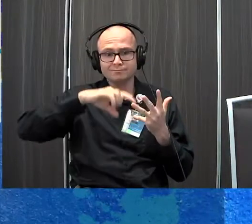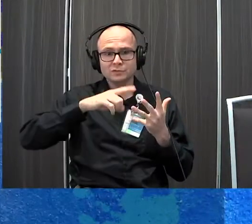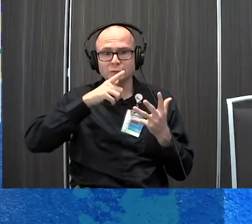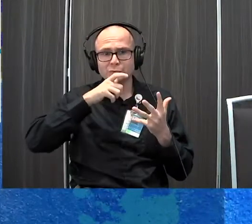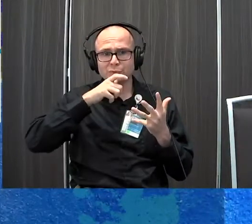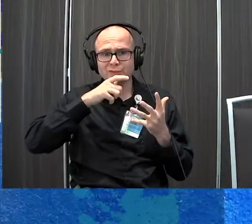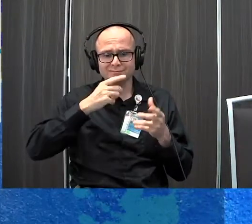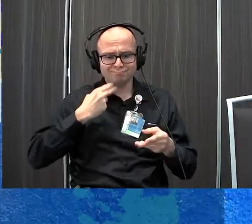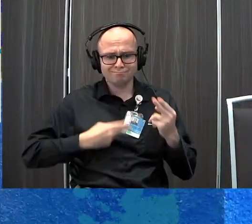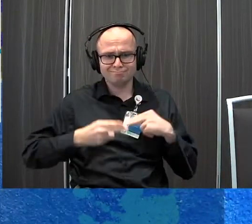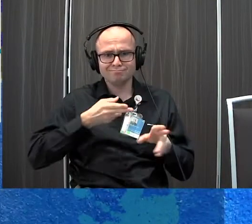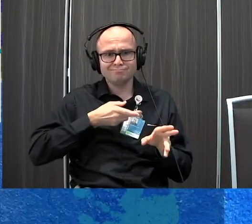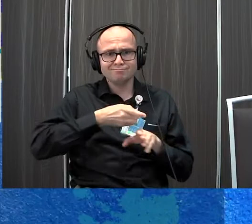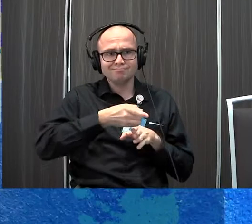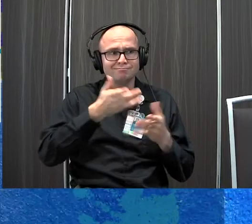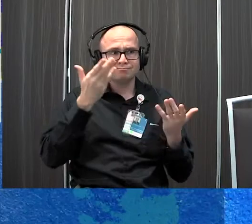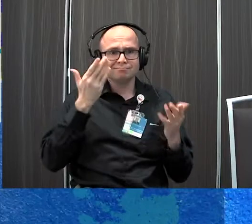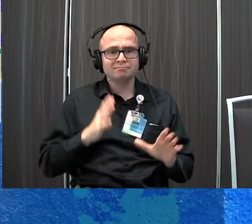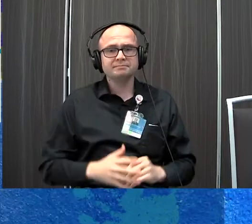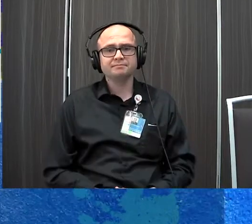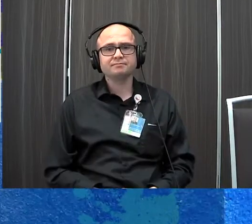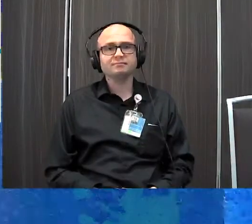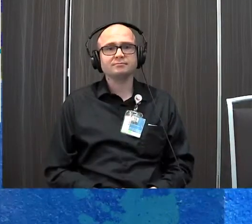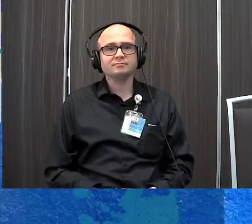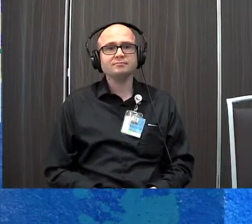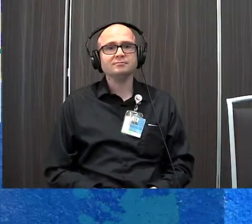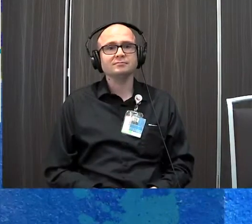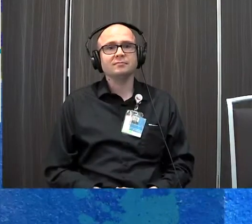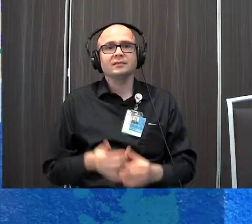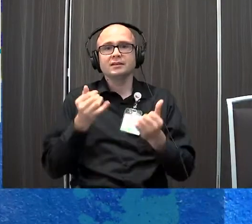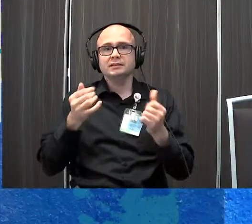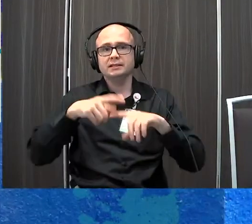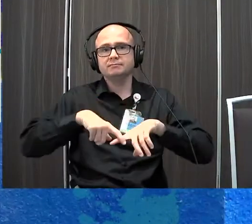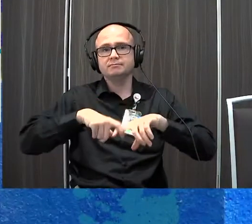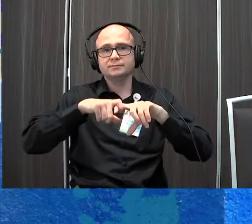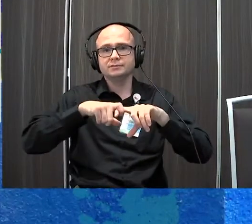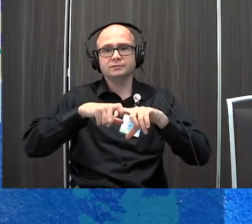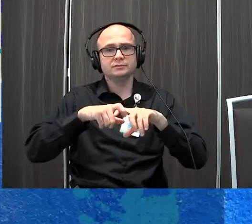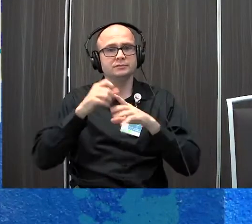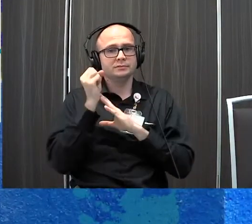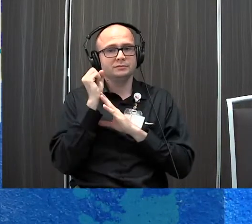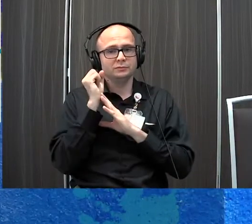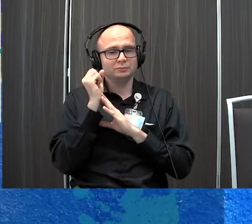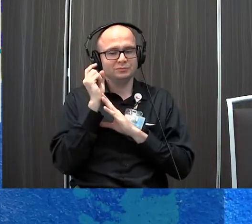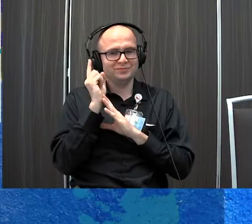sure what an endocrinologist is. So we'll just pause for a few minutes, or a few seconds.